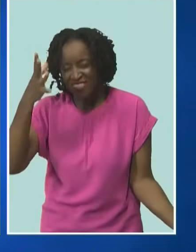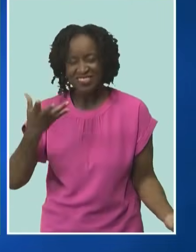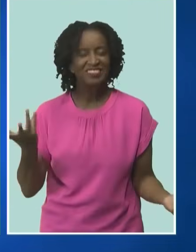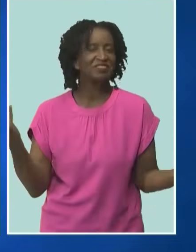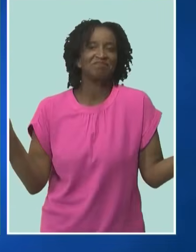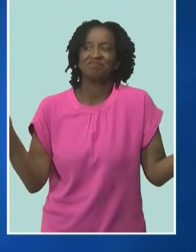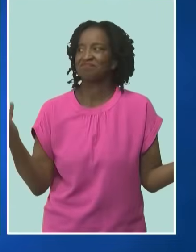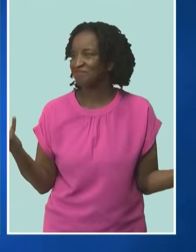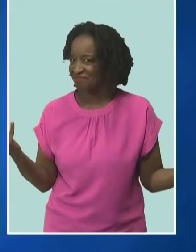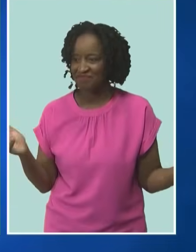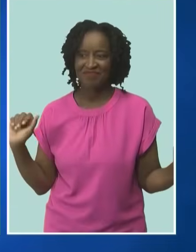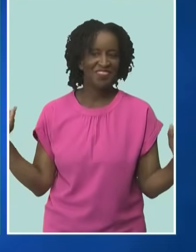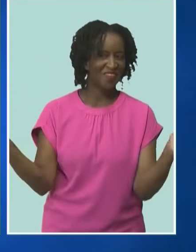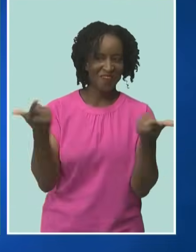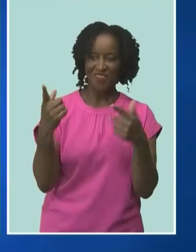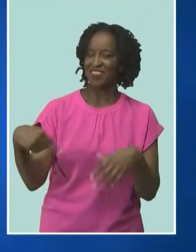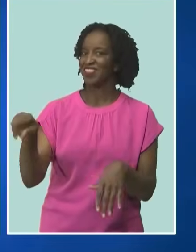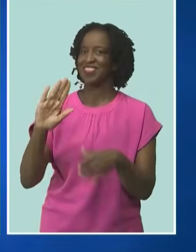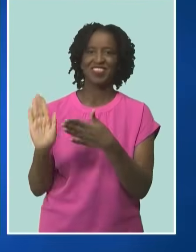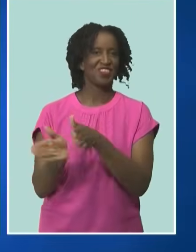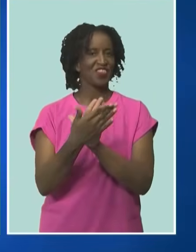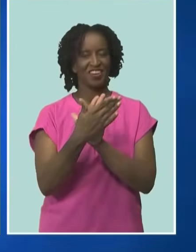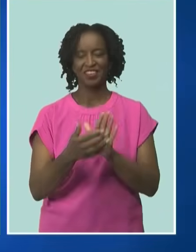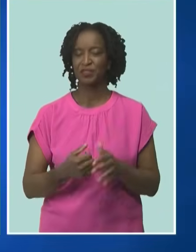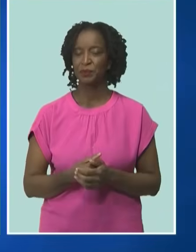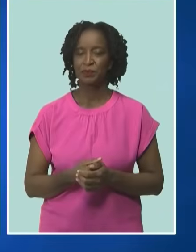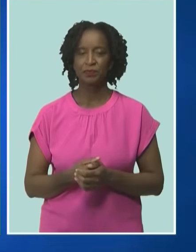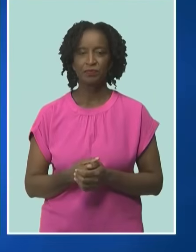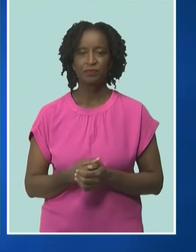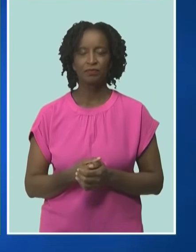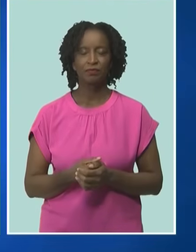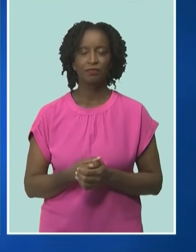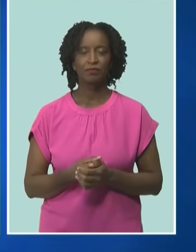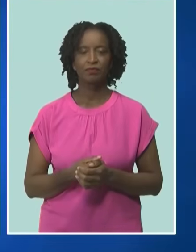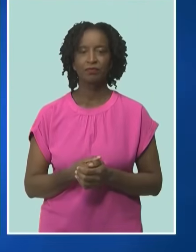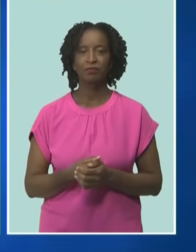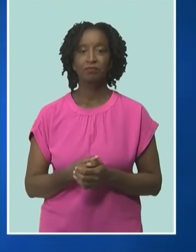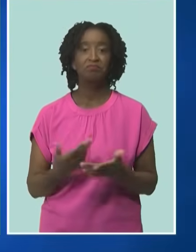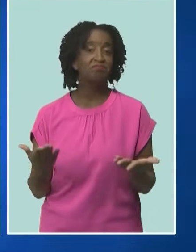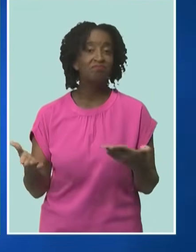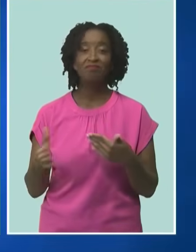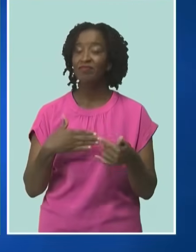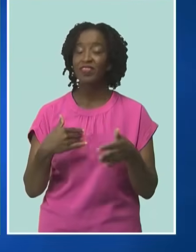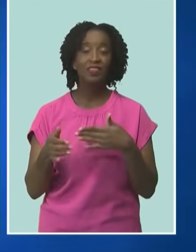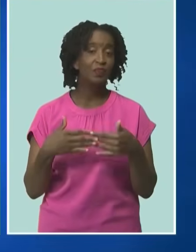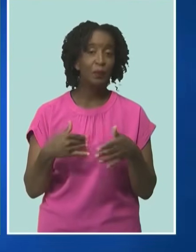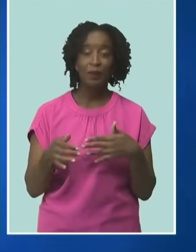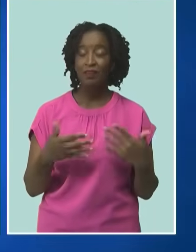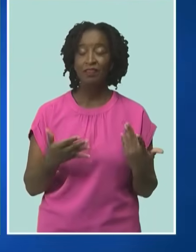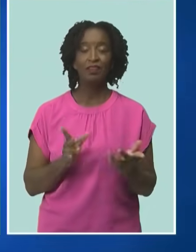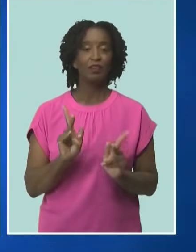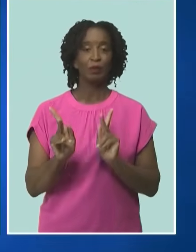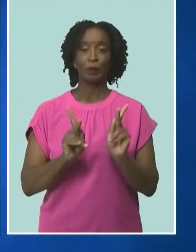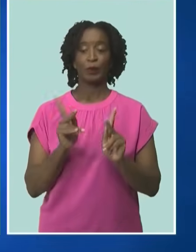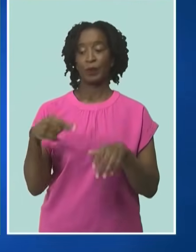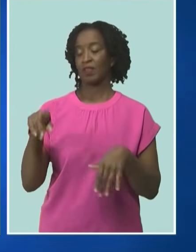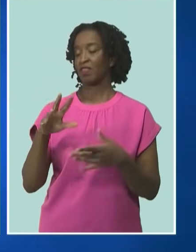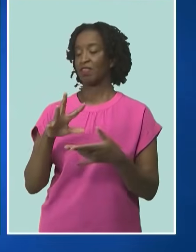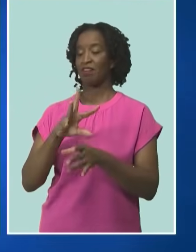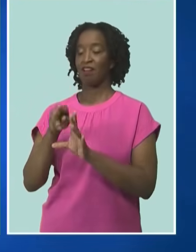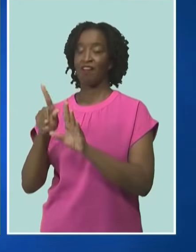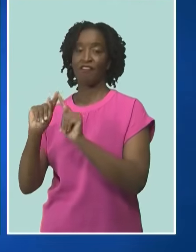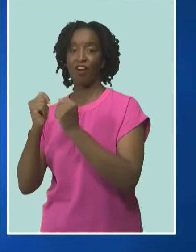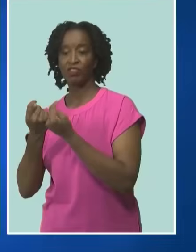Everybody in St. James played cricket, and it doesn't matter. You know, we had persons have gone to the national,